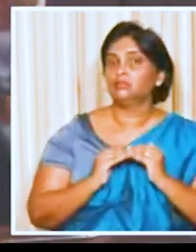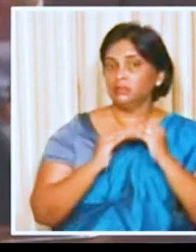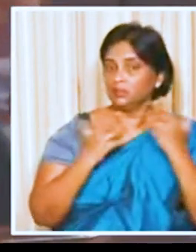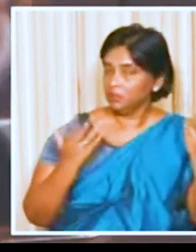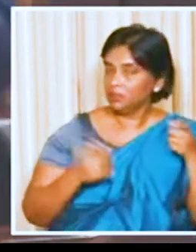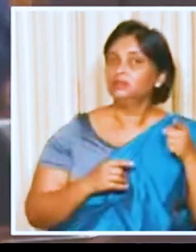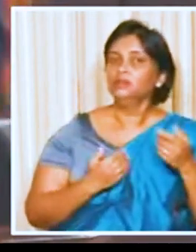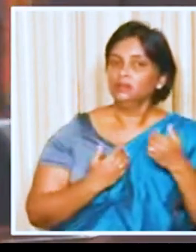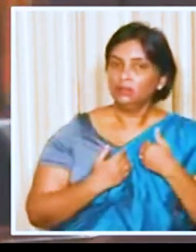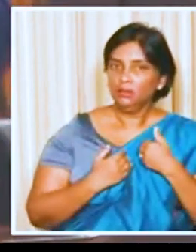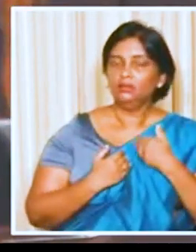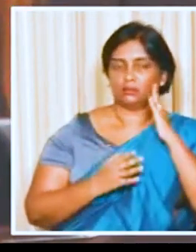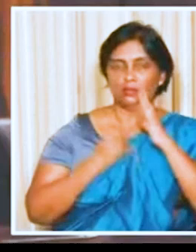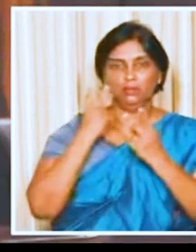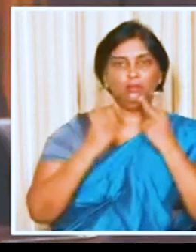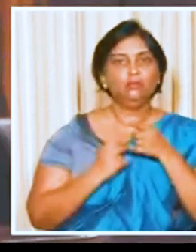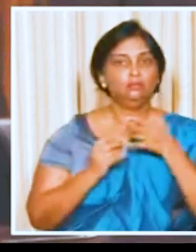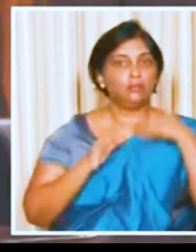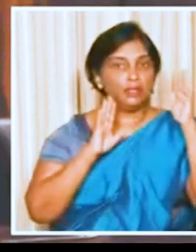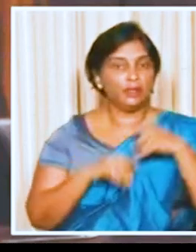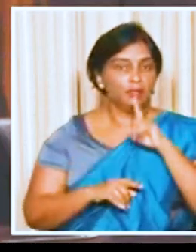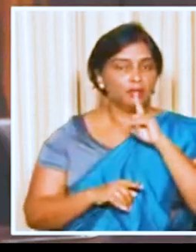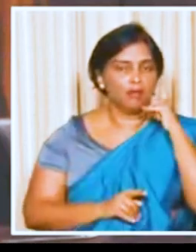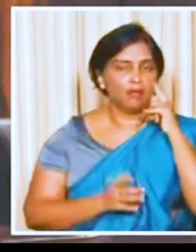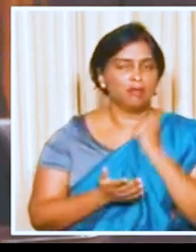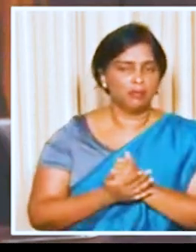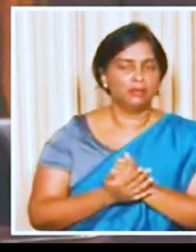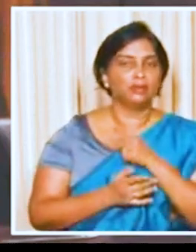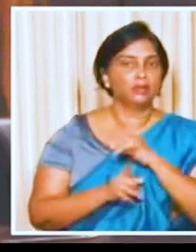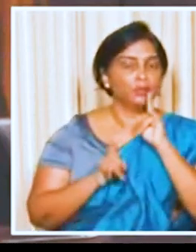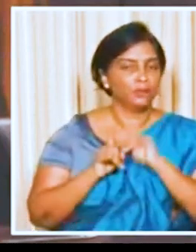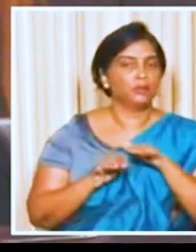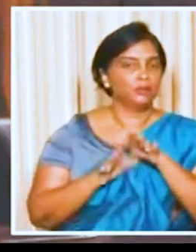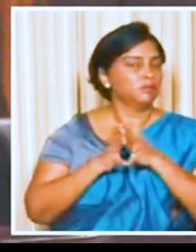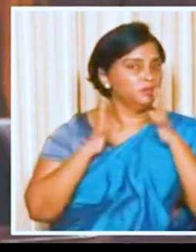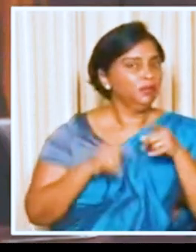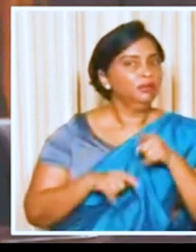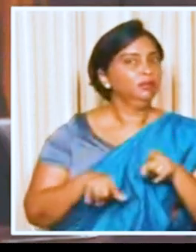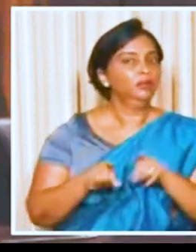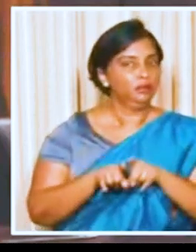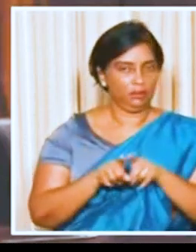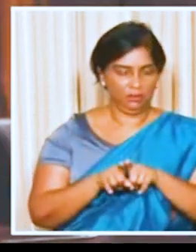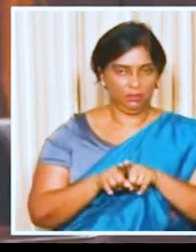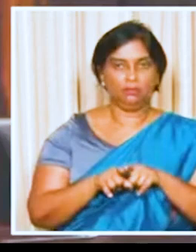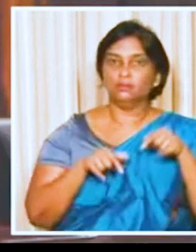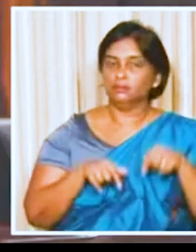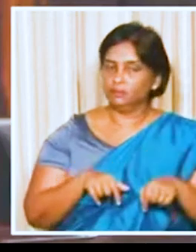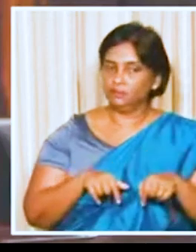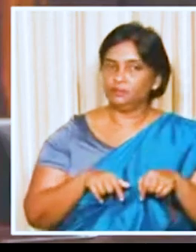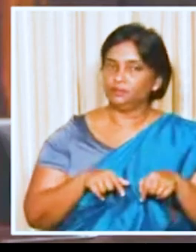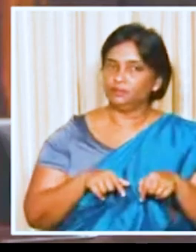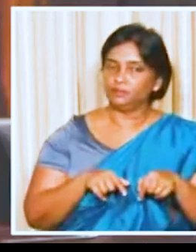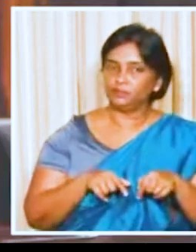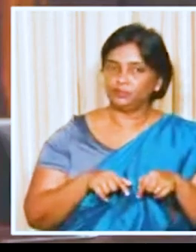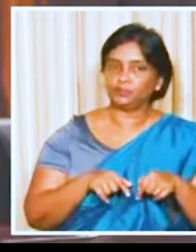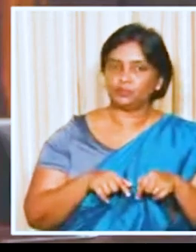into places like Batiklo and winding up. And finally, with the ferry service that's operating right now, I think the ferry service is temporarily